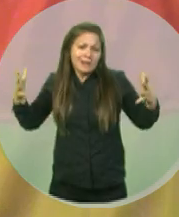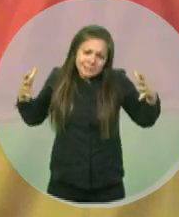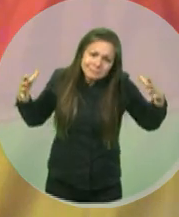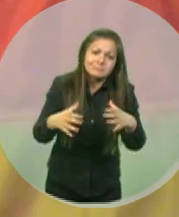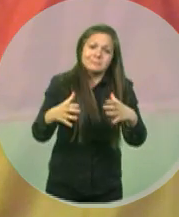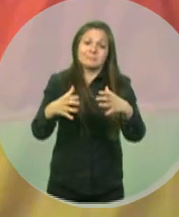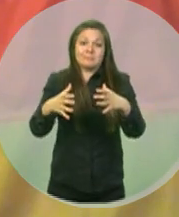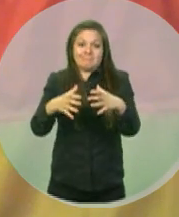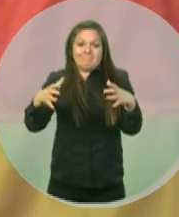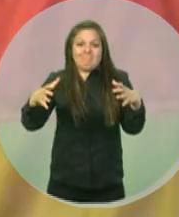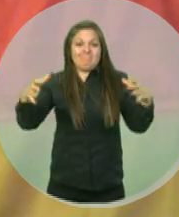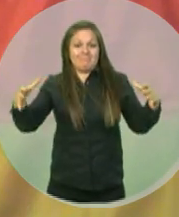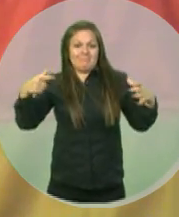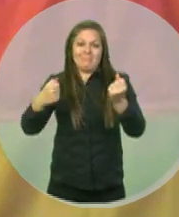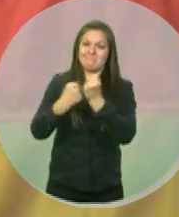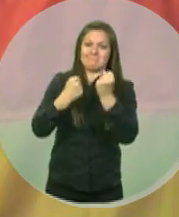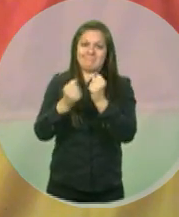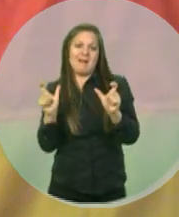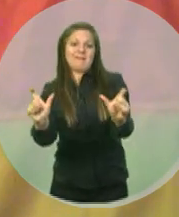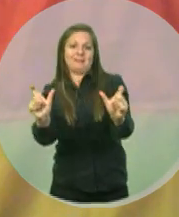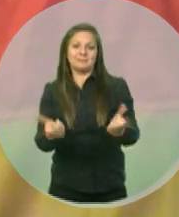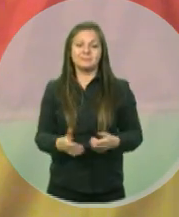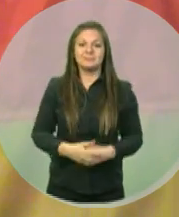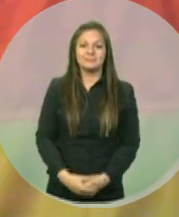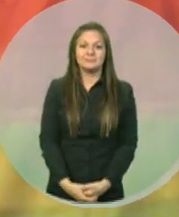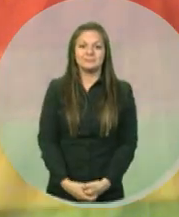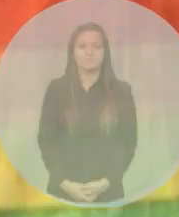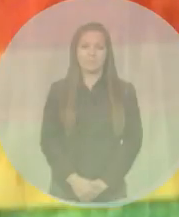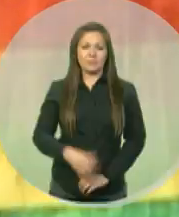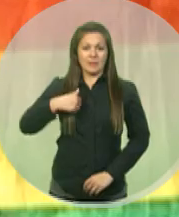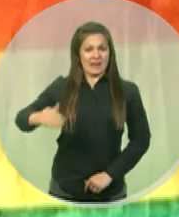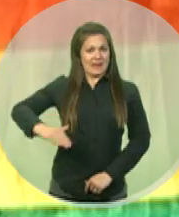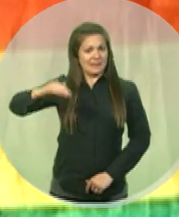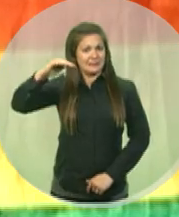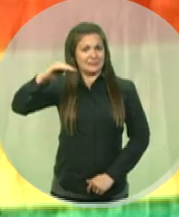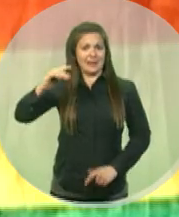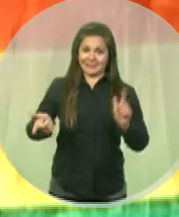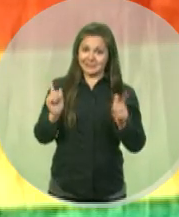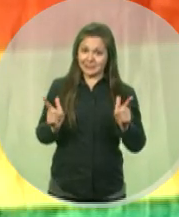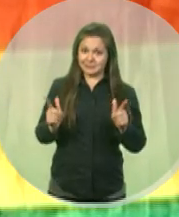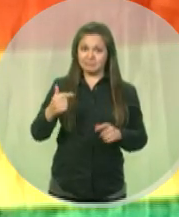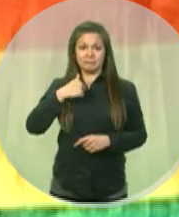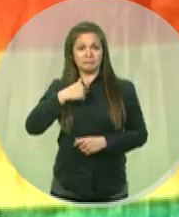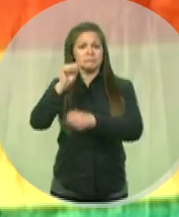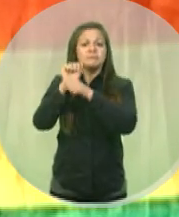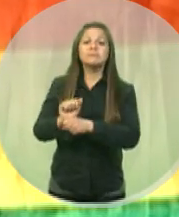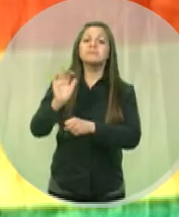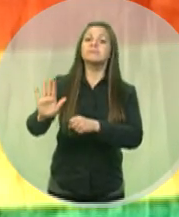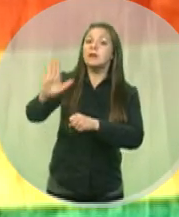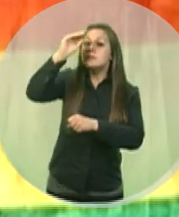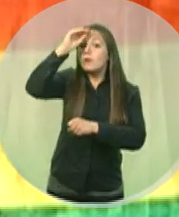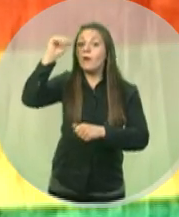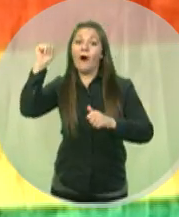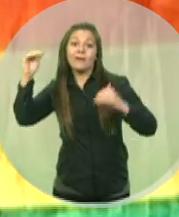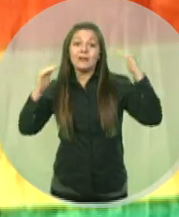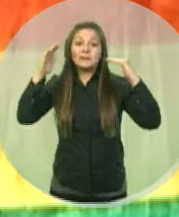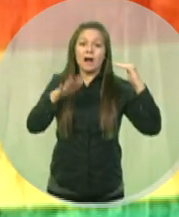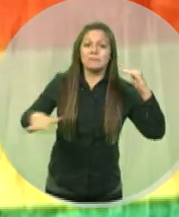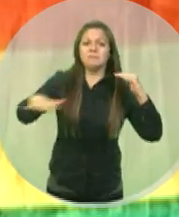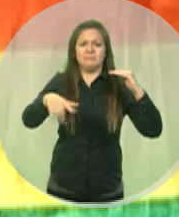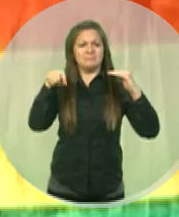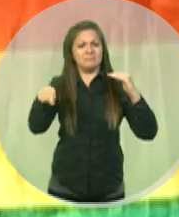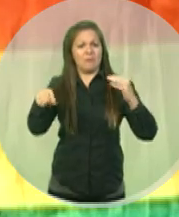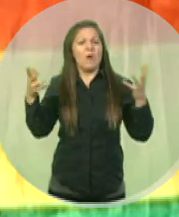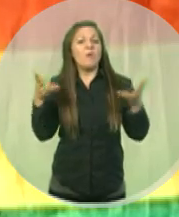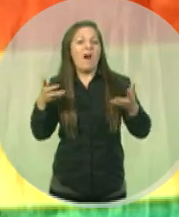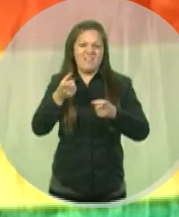but more of us need to stand up. As I said, I grew up in Texas where the rite of passage